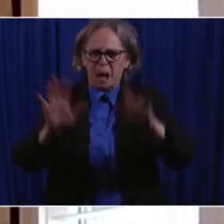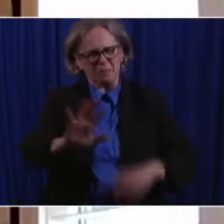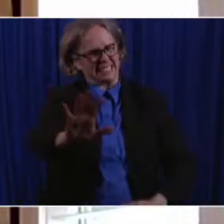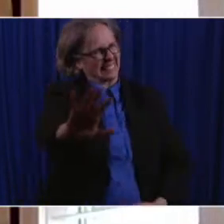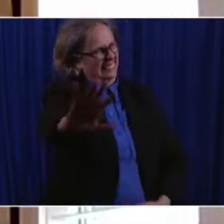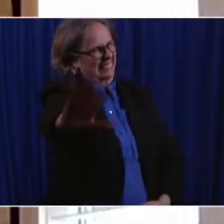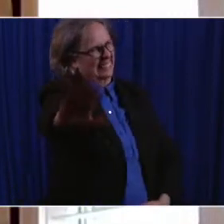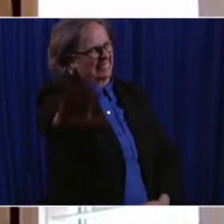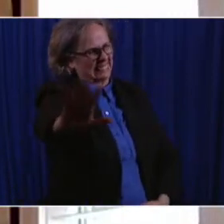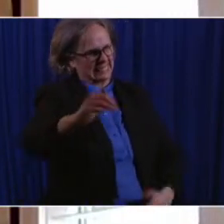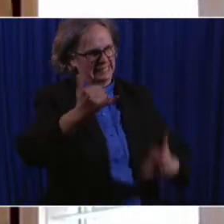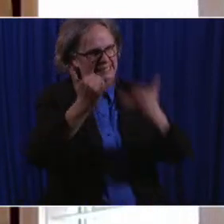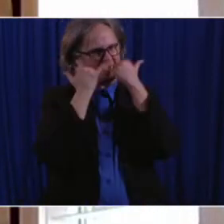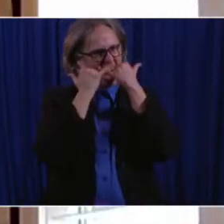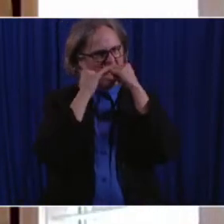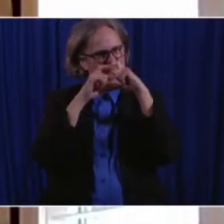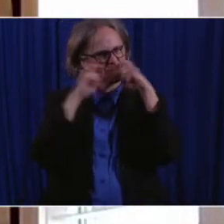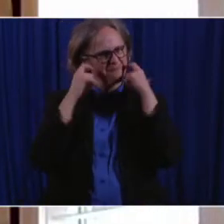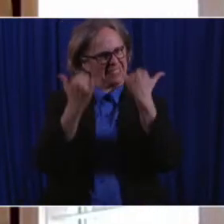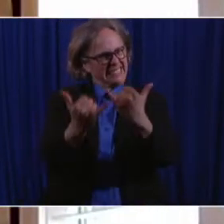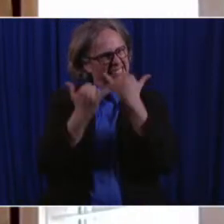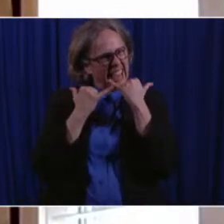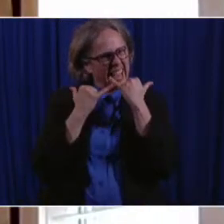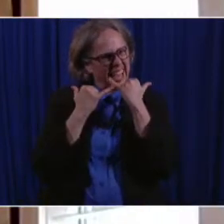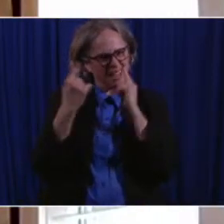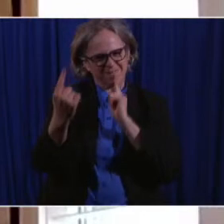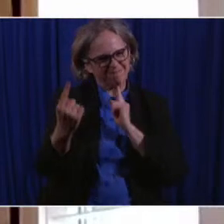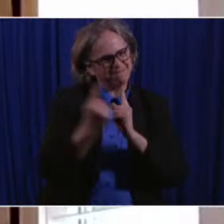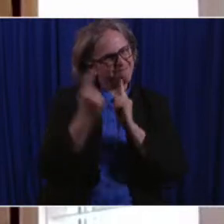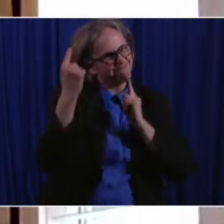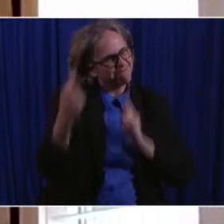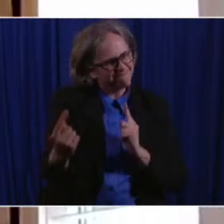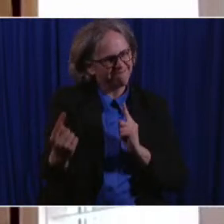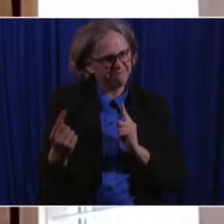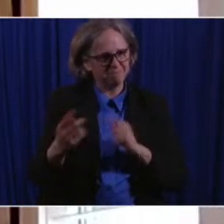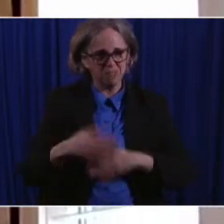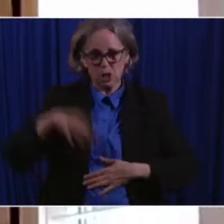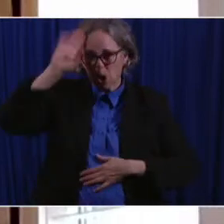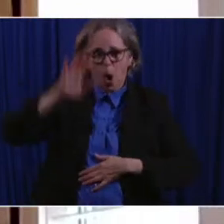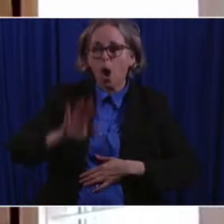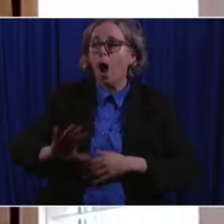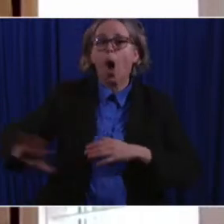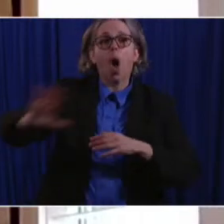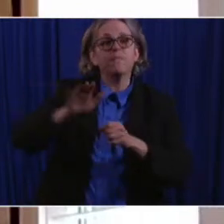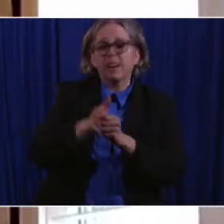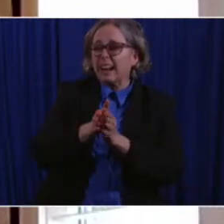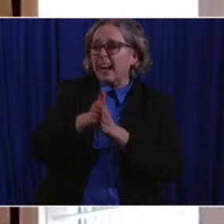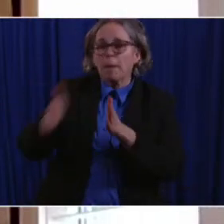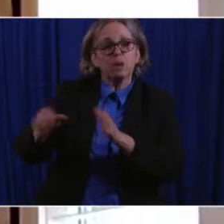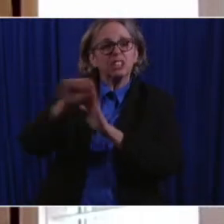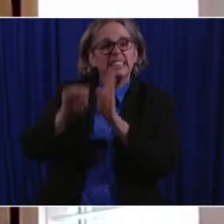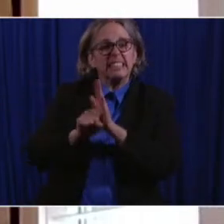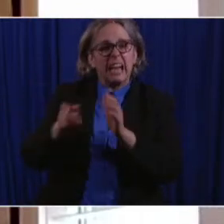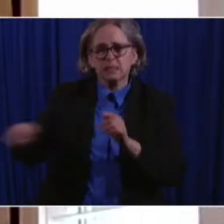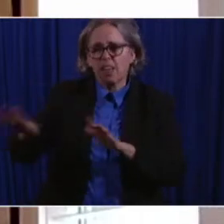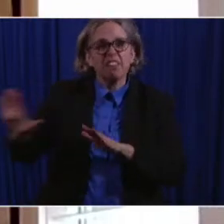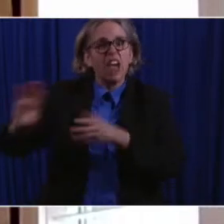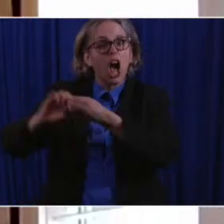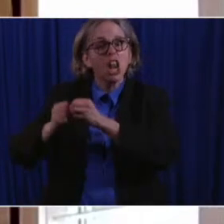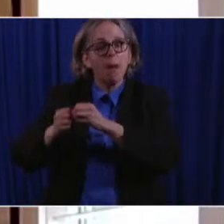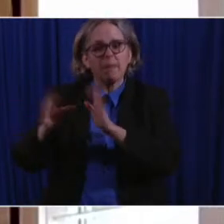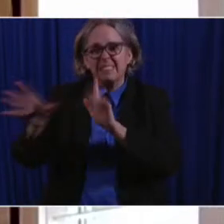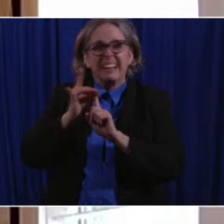yet. States all around us are seeing an upswing in cases, and we continue to see more variant